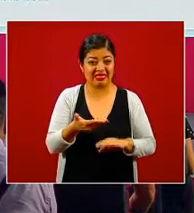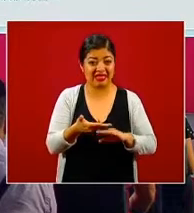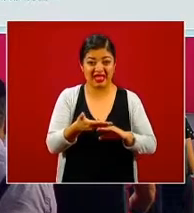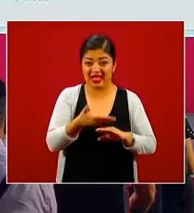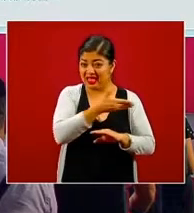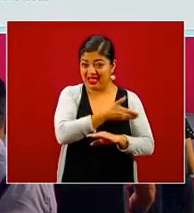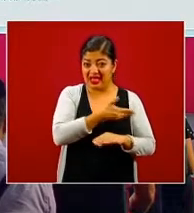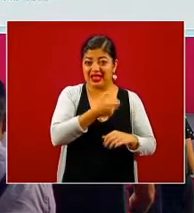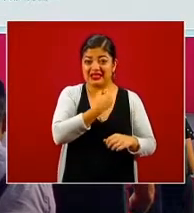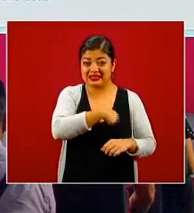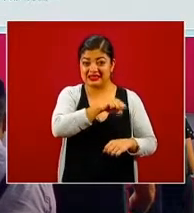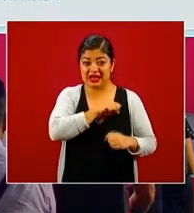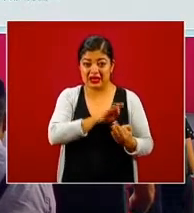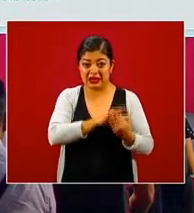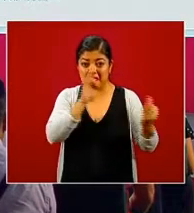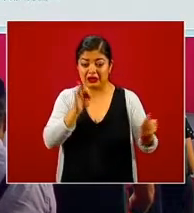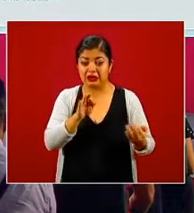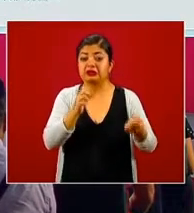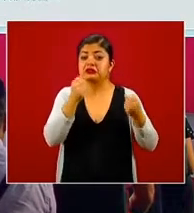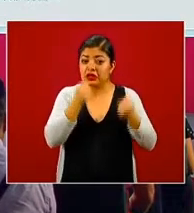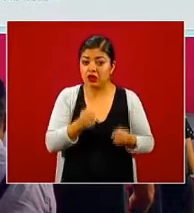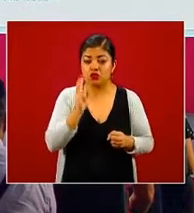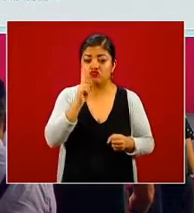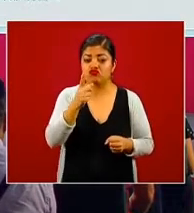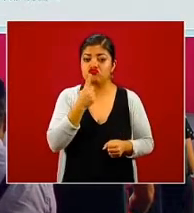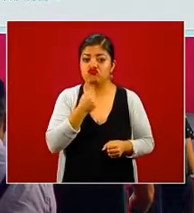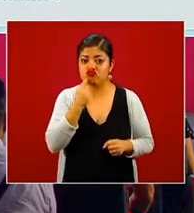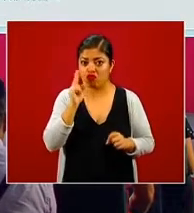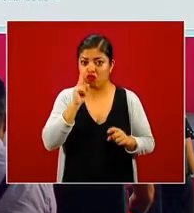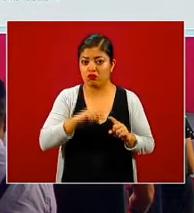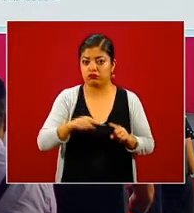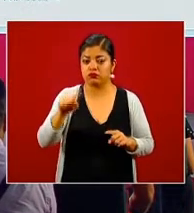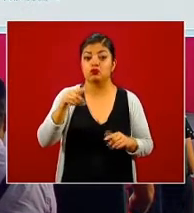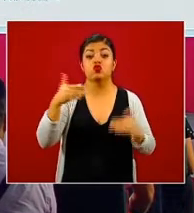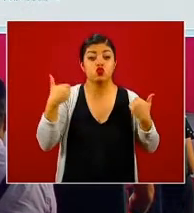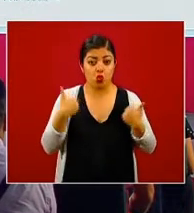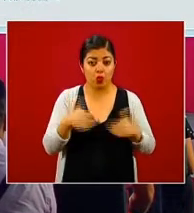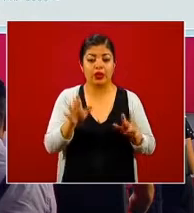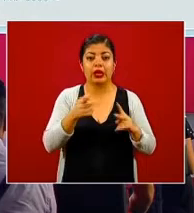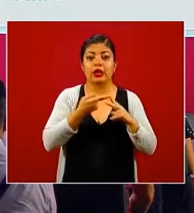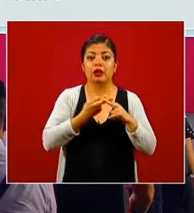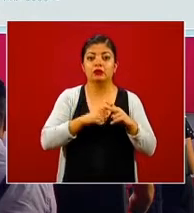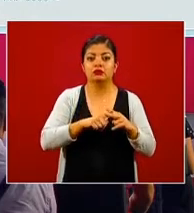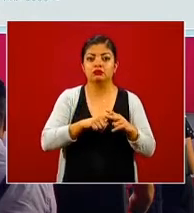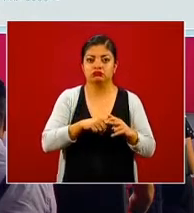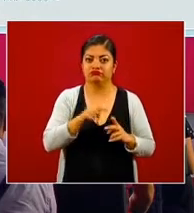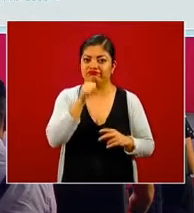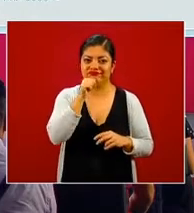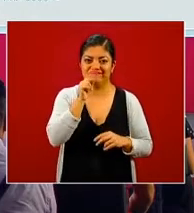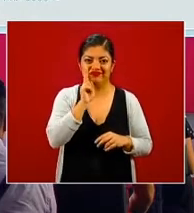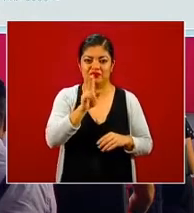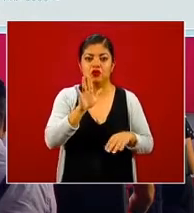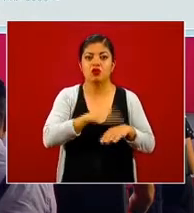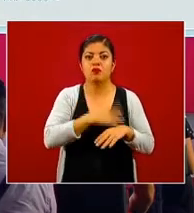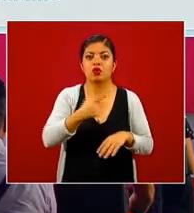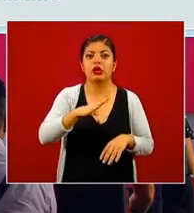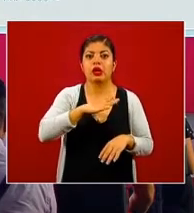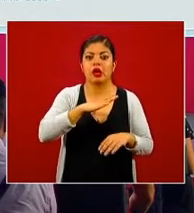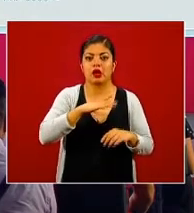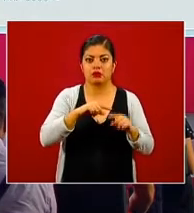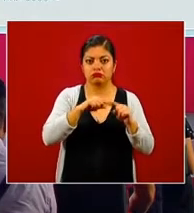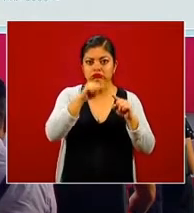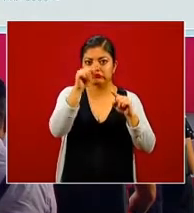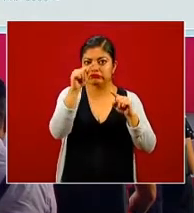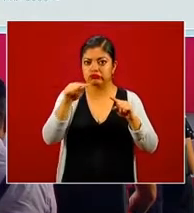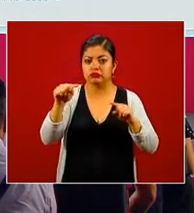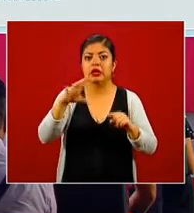is what would have happened if we hadn't taken our safe distancing actions. What would have happened? We would have started. You can't